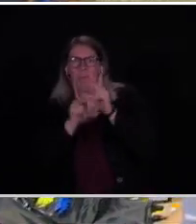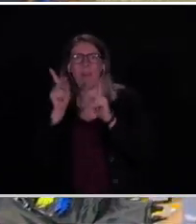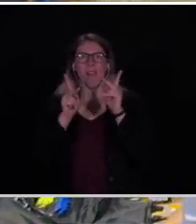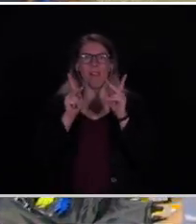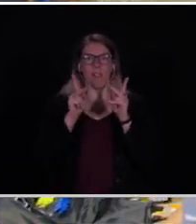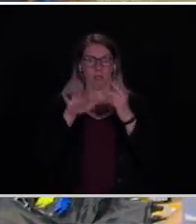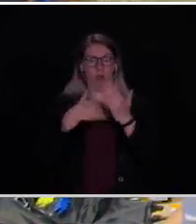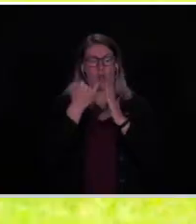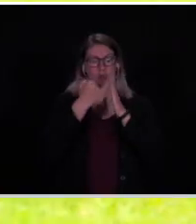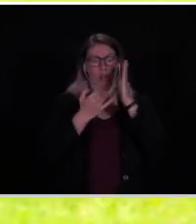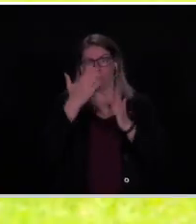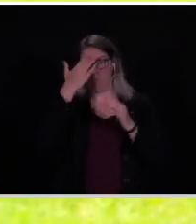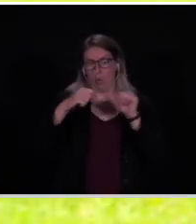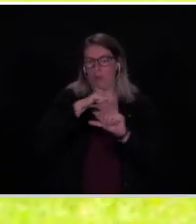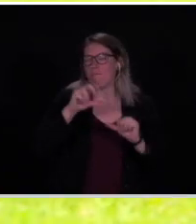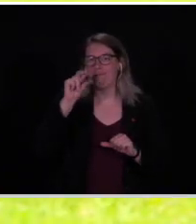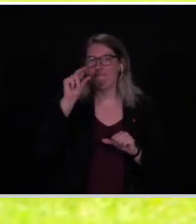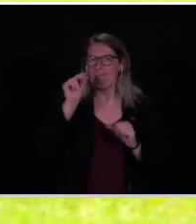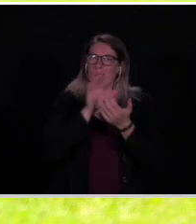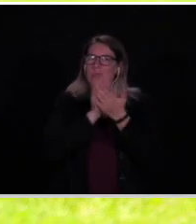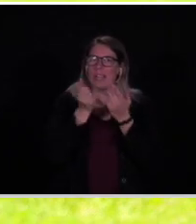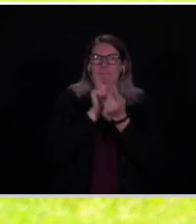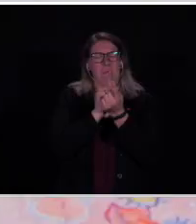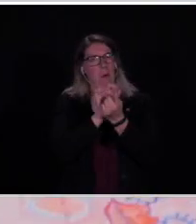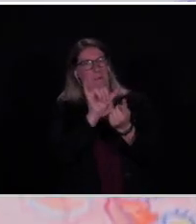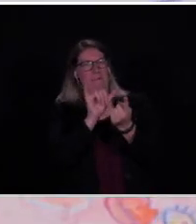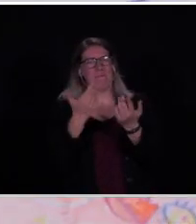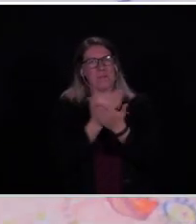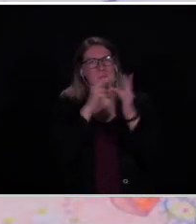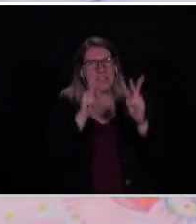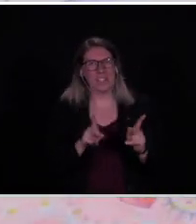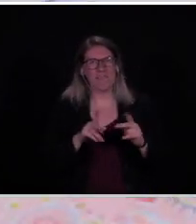artists know each other, so they get to share an experience.